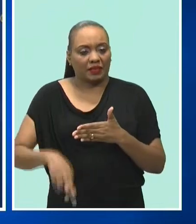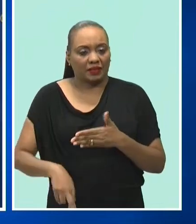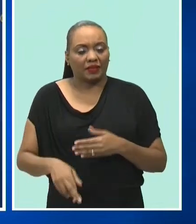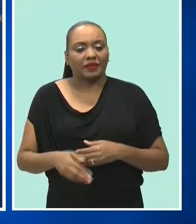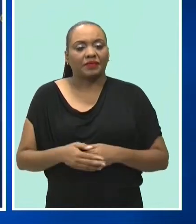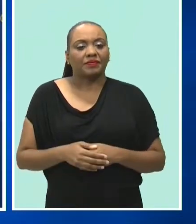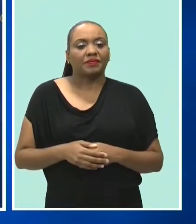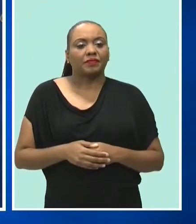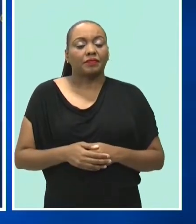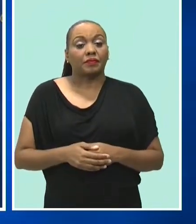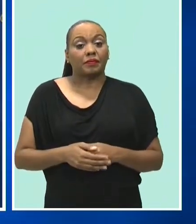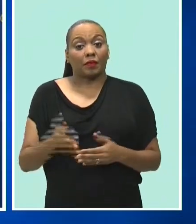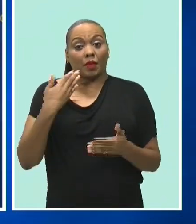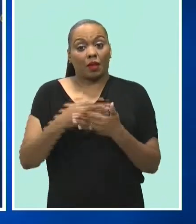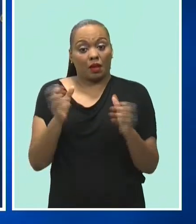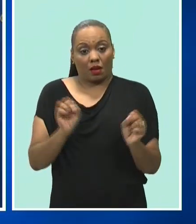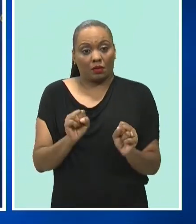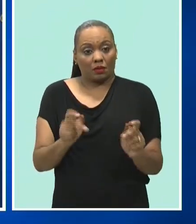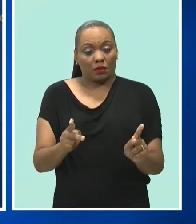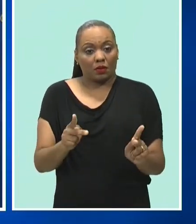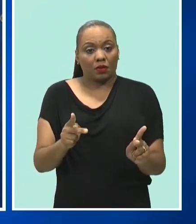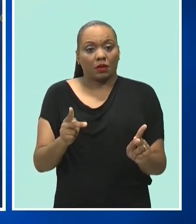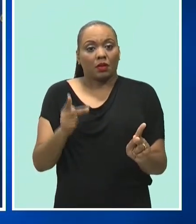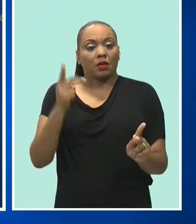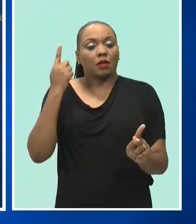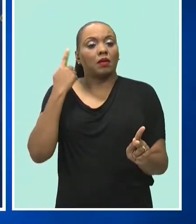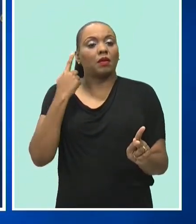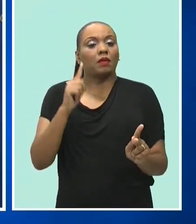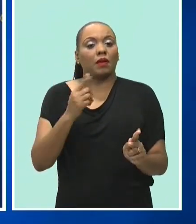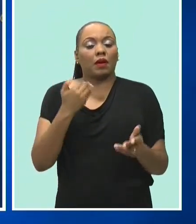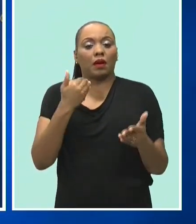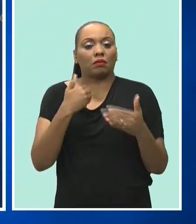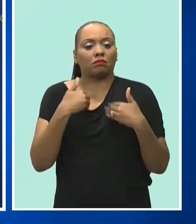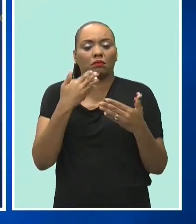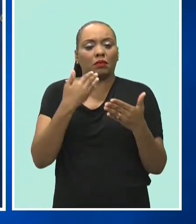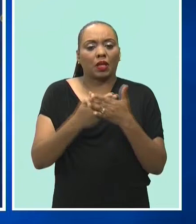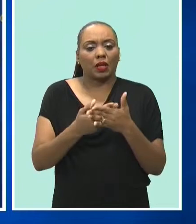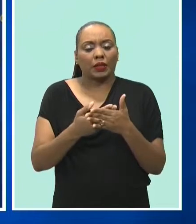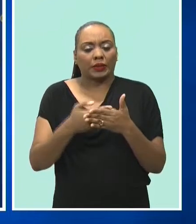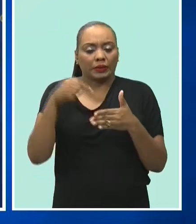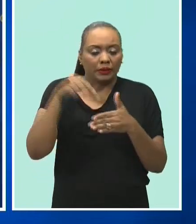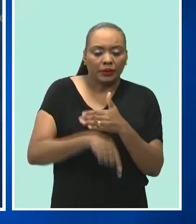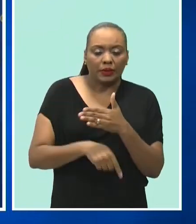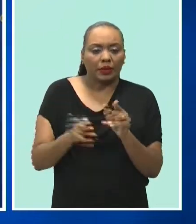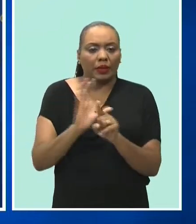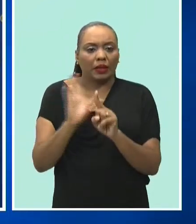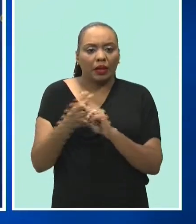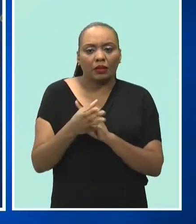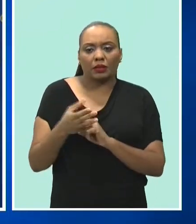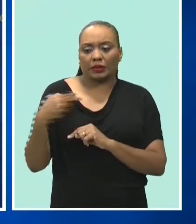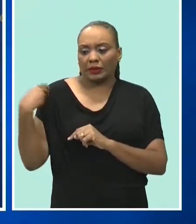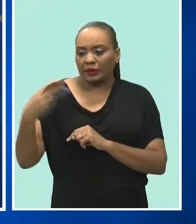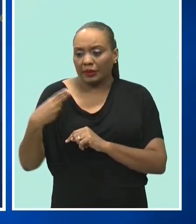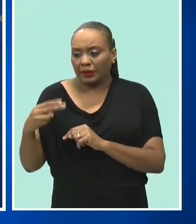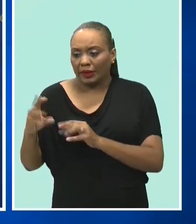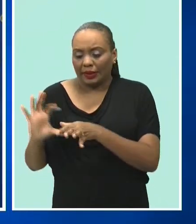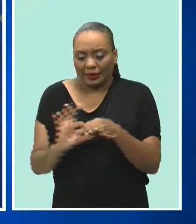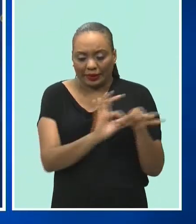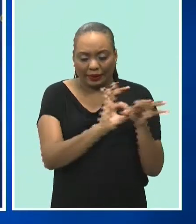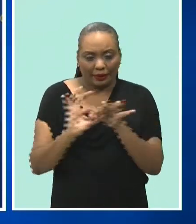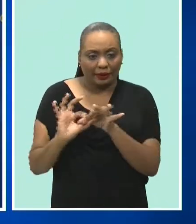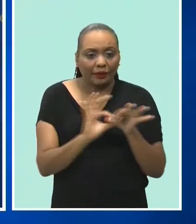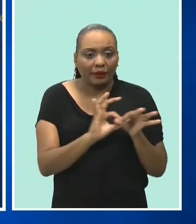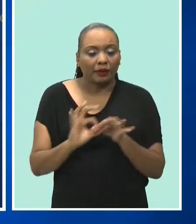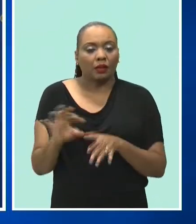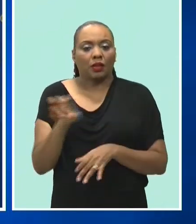opportunity to build not only the air bridge, but also to build deeper cultural linkages, the opportunity to build tourism